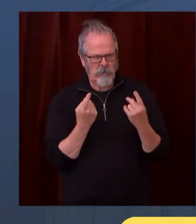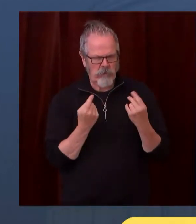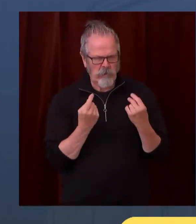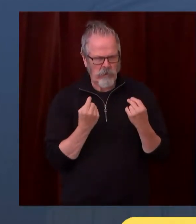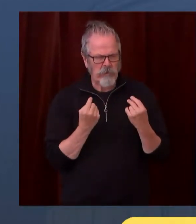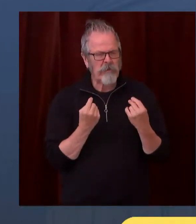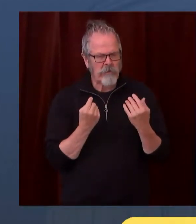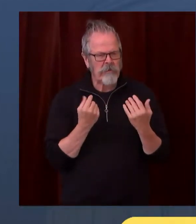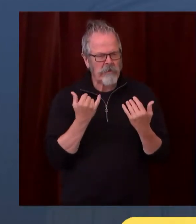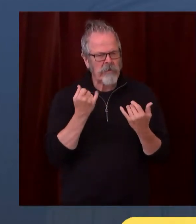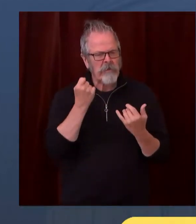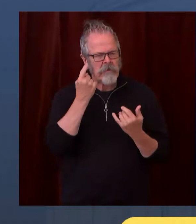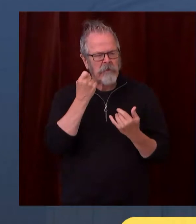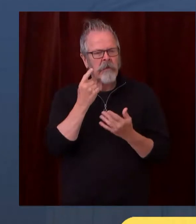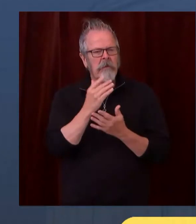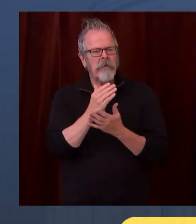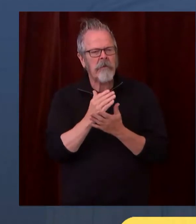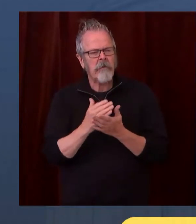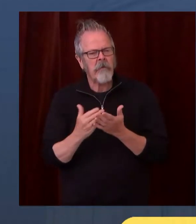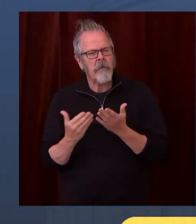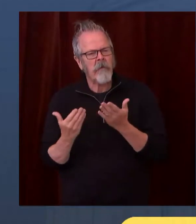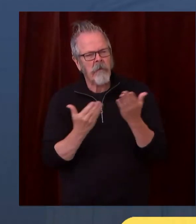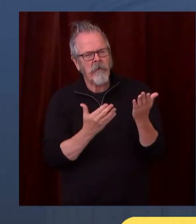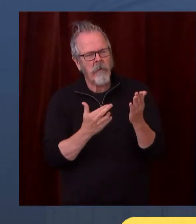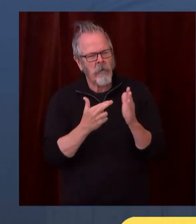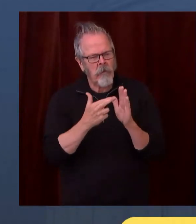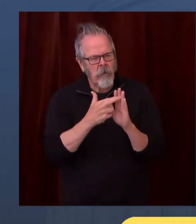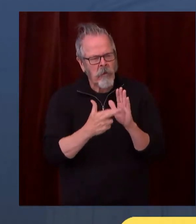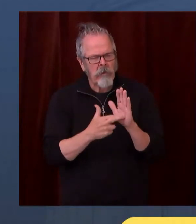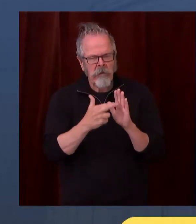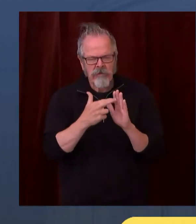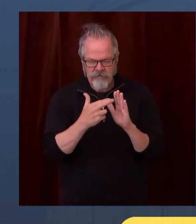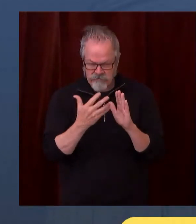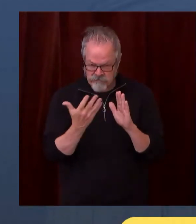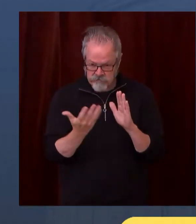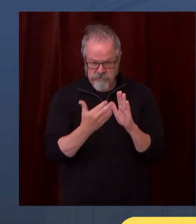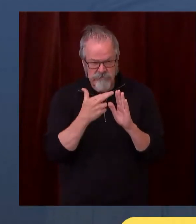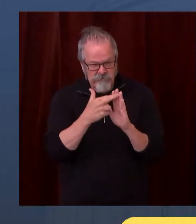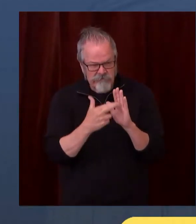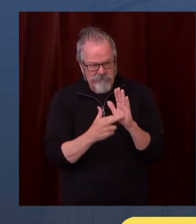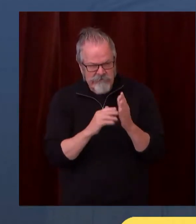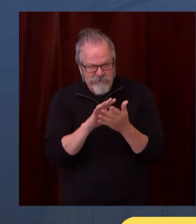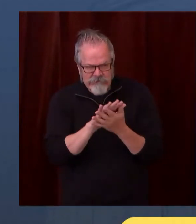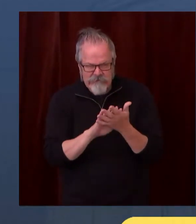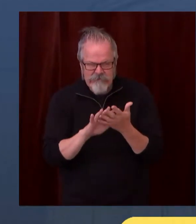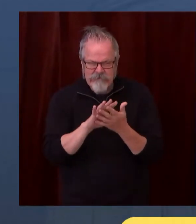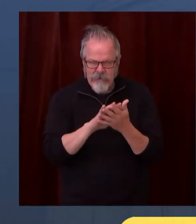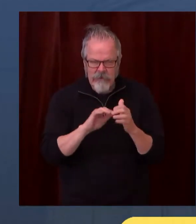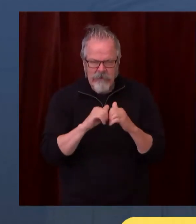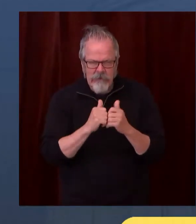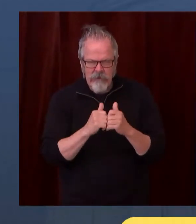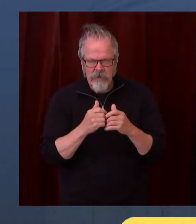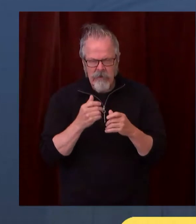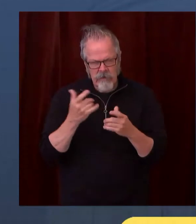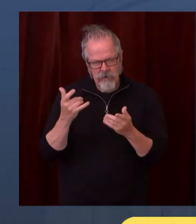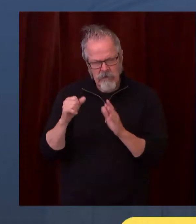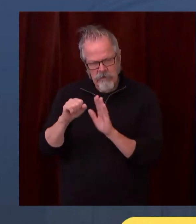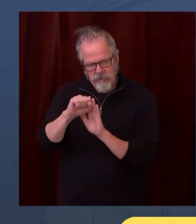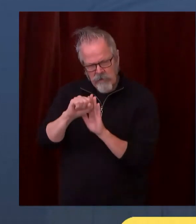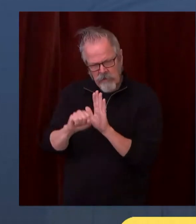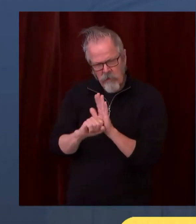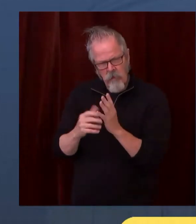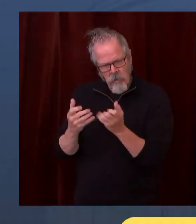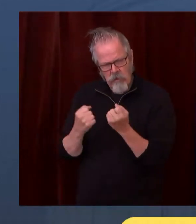government. But this will only last as long as the federal emergency relief that has previously